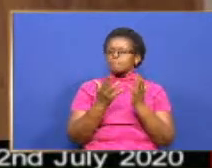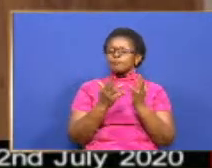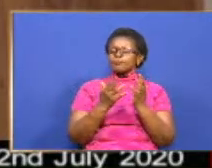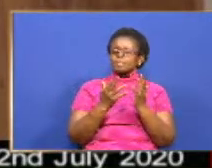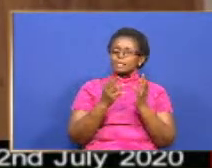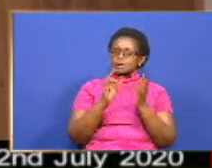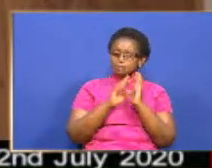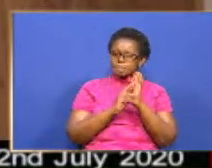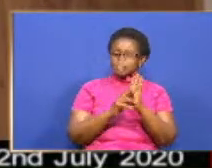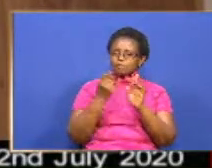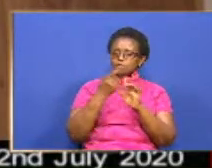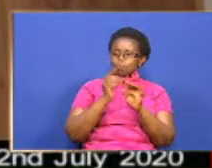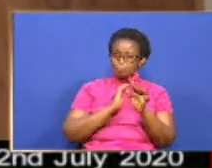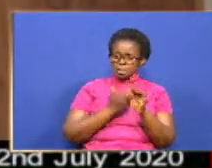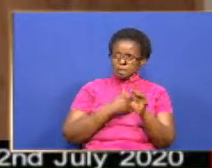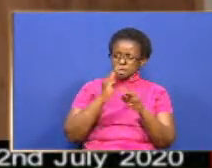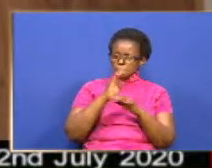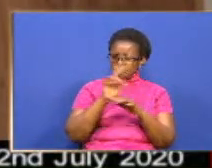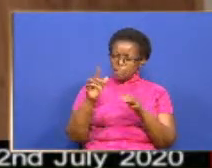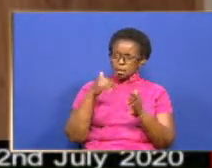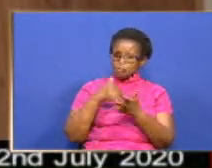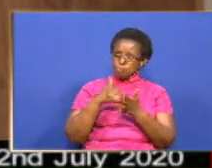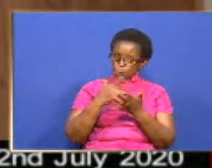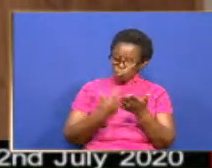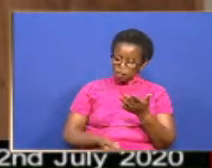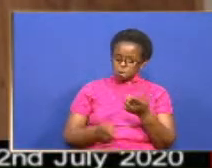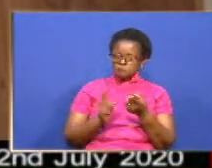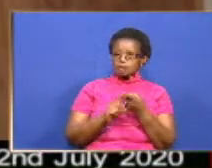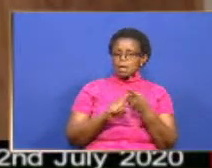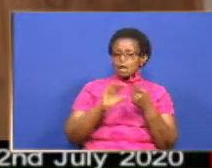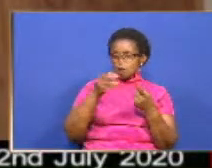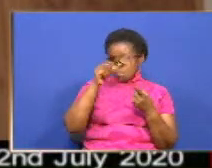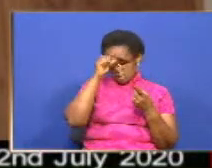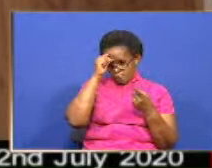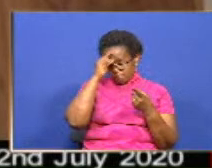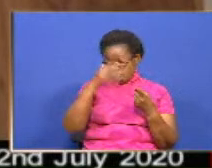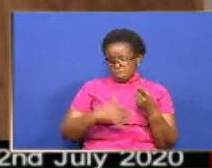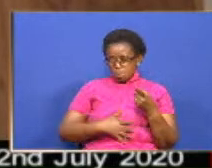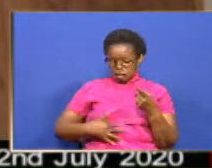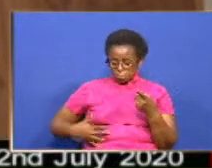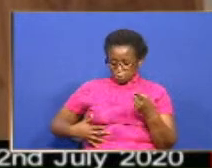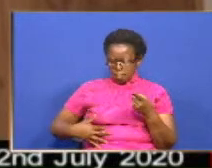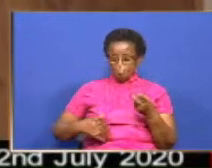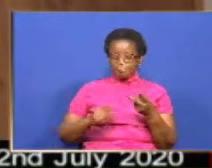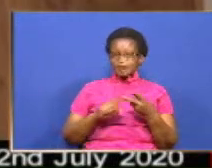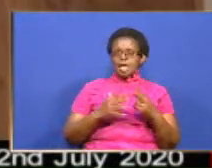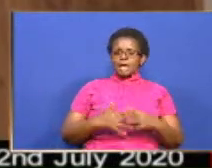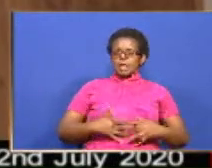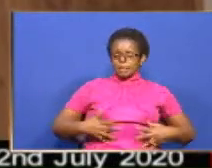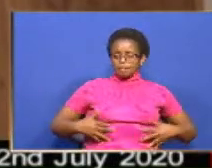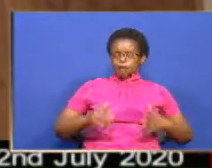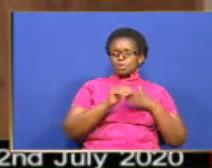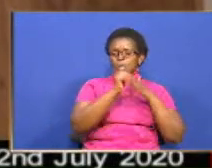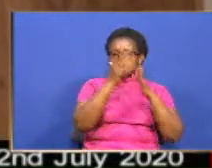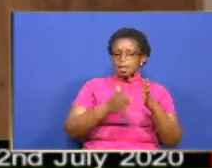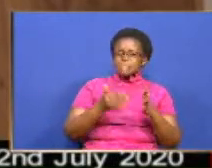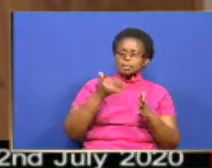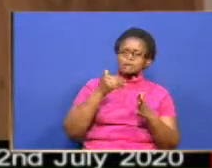bill include the following: County Government of Garissa, refugee leaders in Nakuru